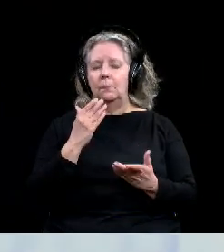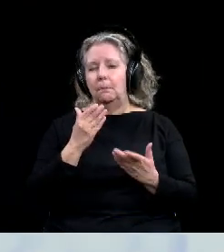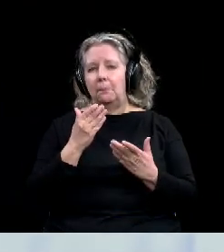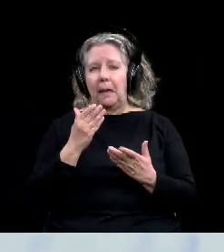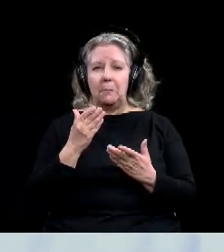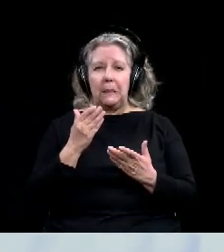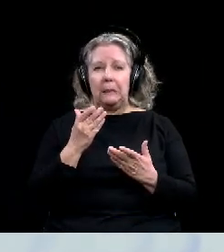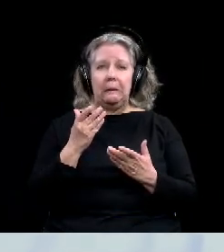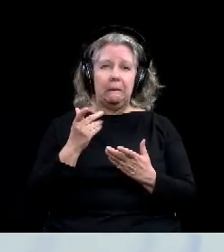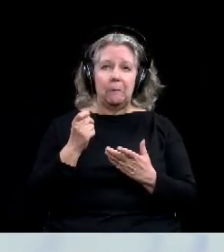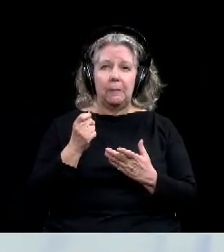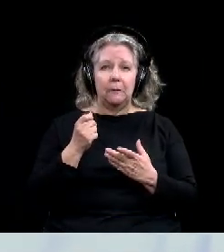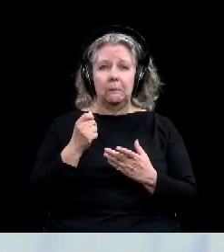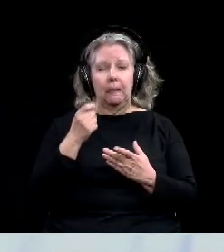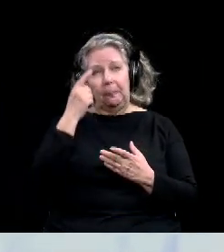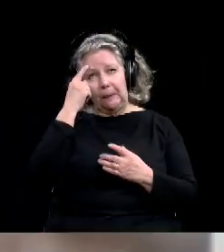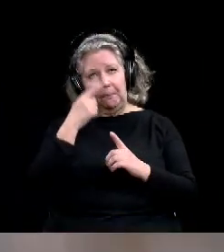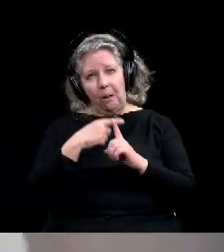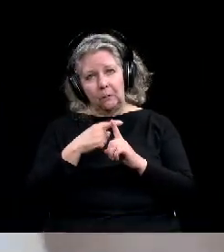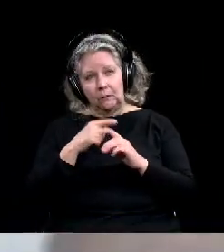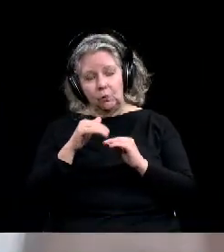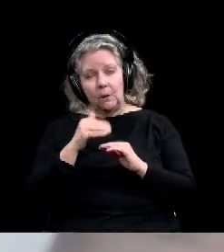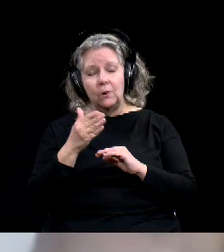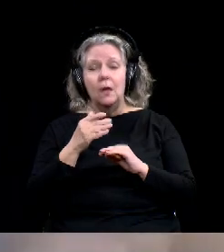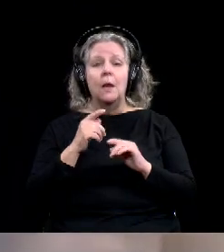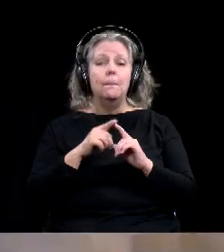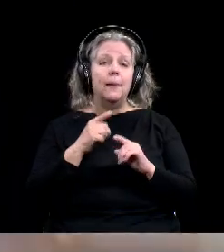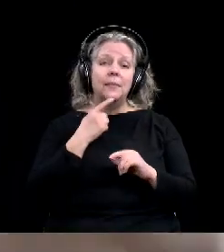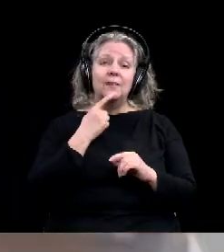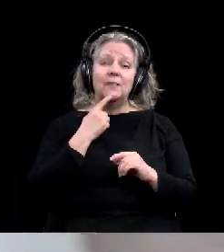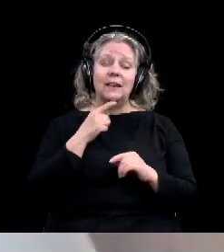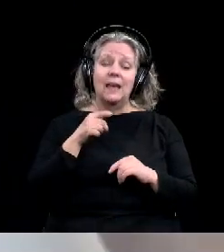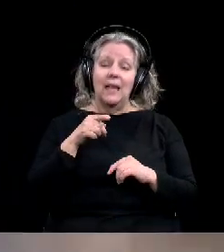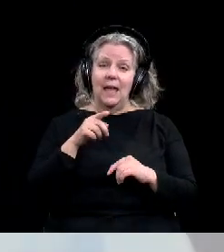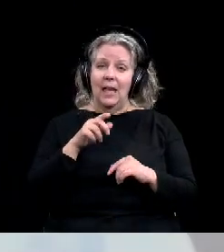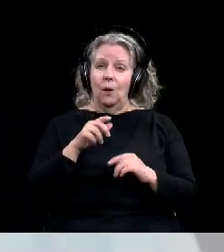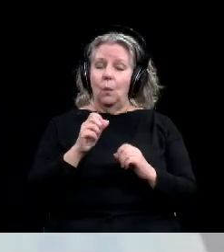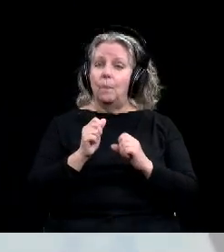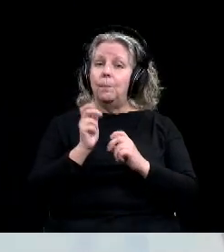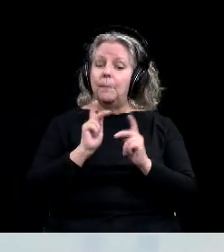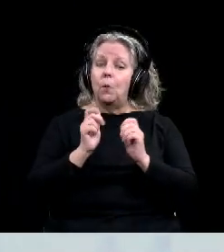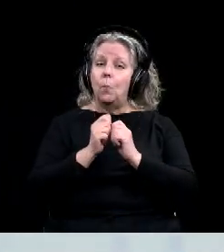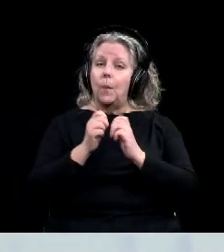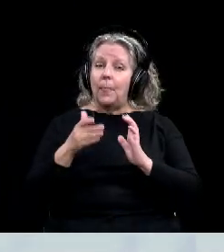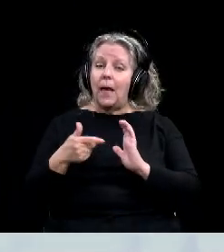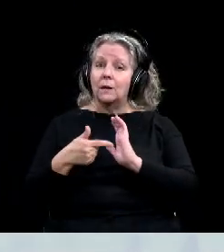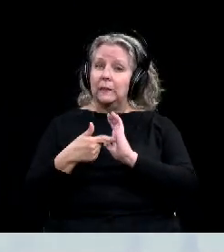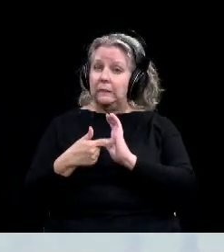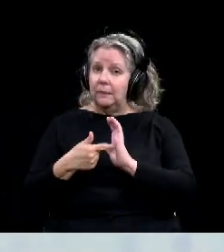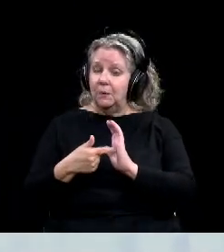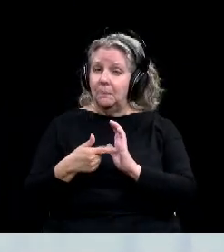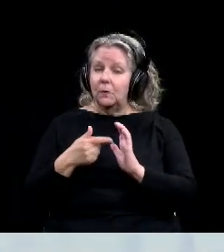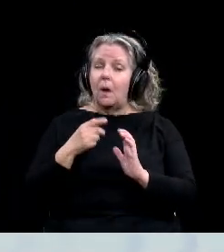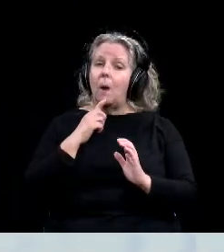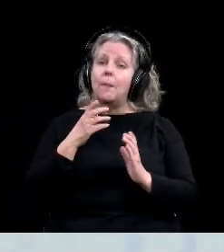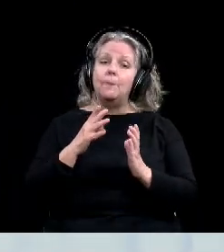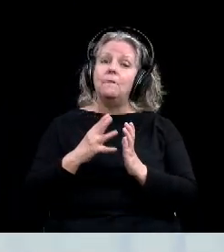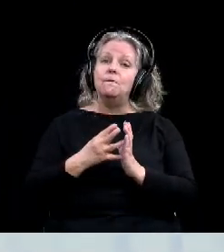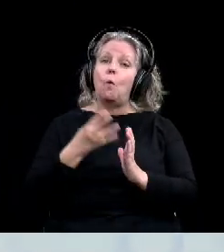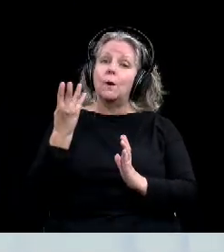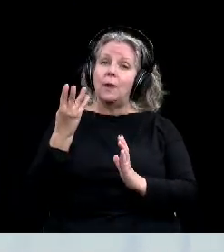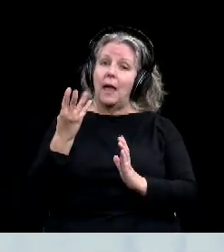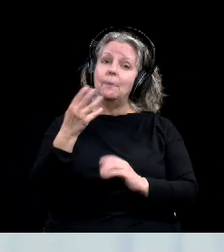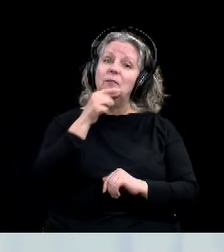as high as 4 times what our case counts were. And if that's the case, then we